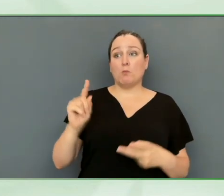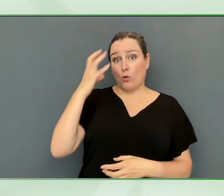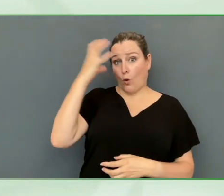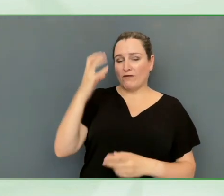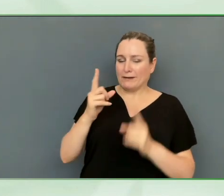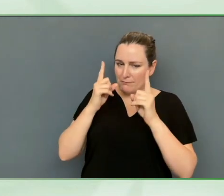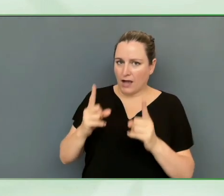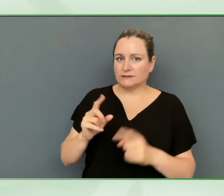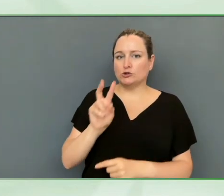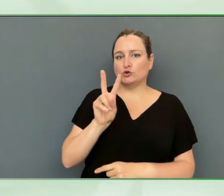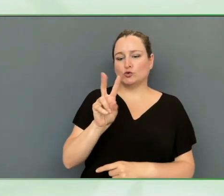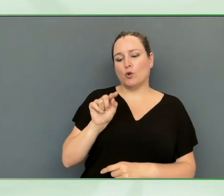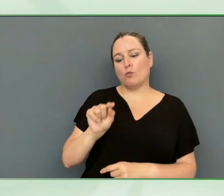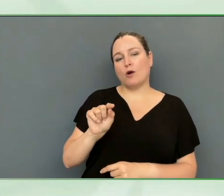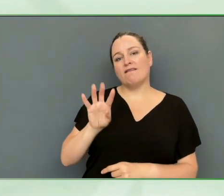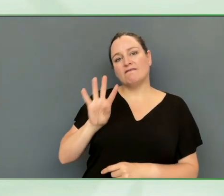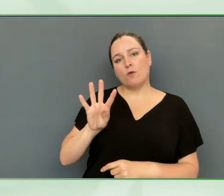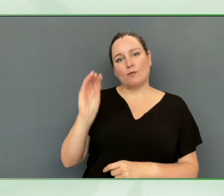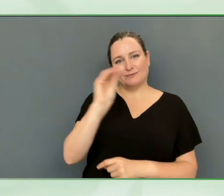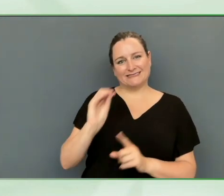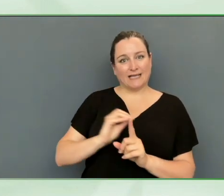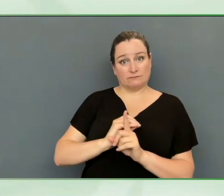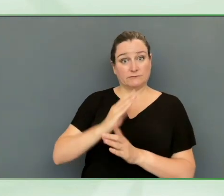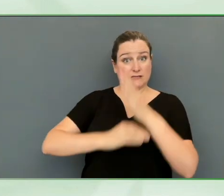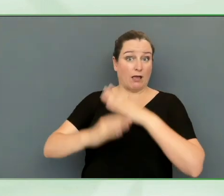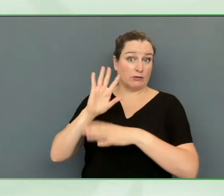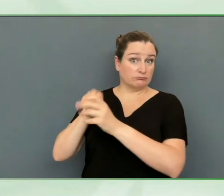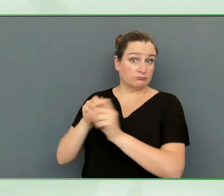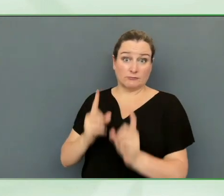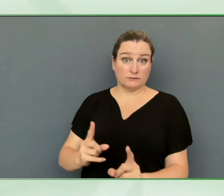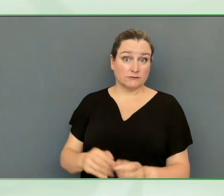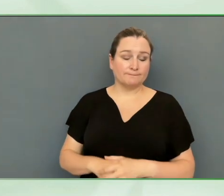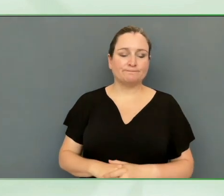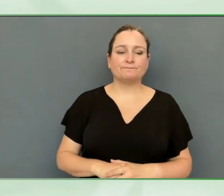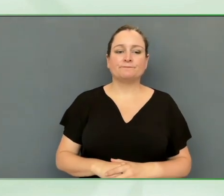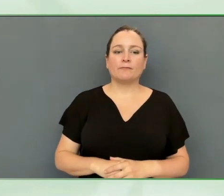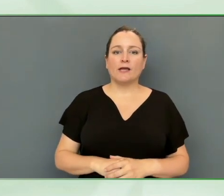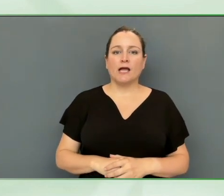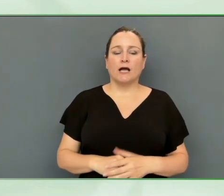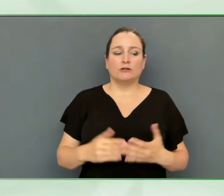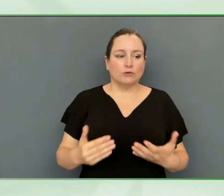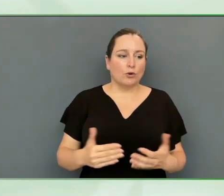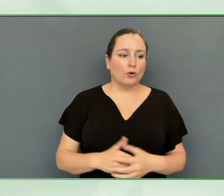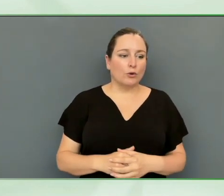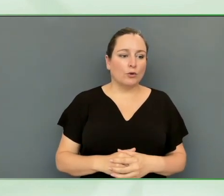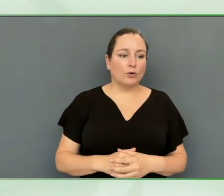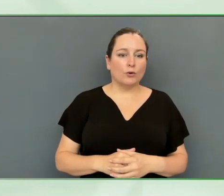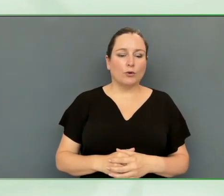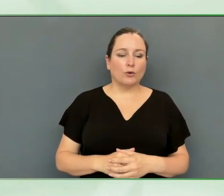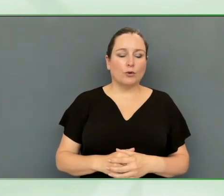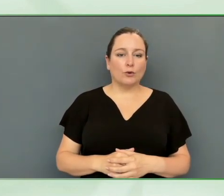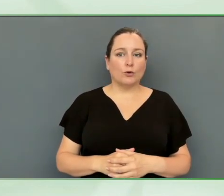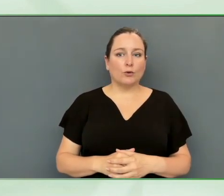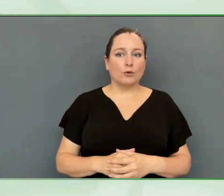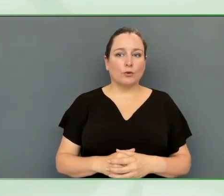But that has a negative aspect as well, because when we have those people on board, actually there is no